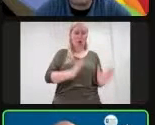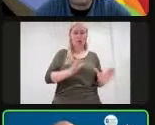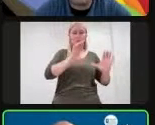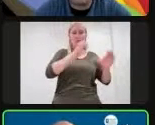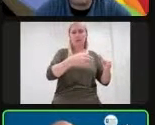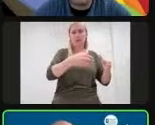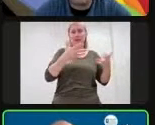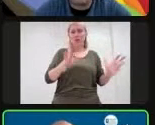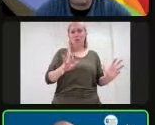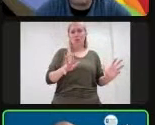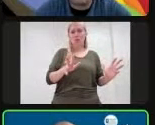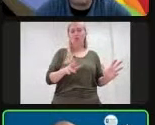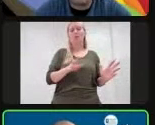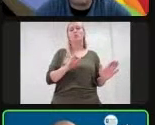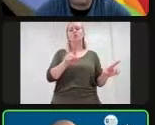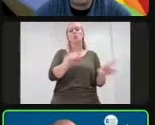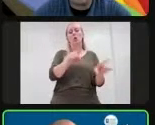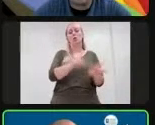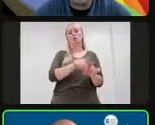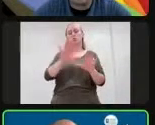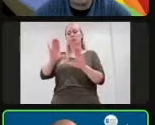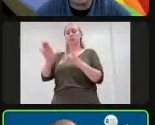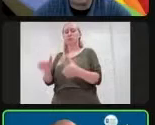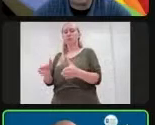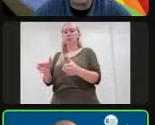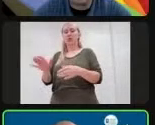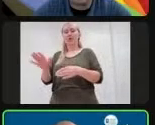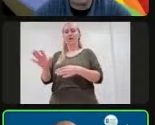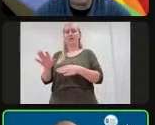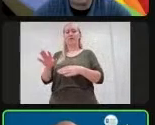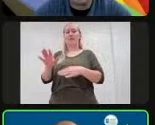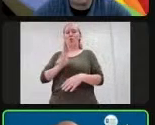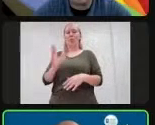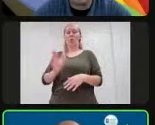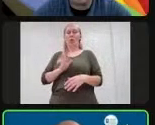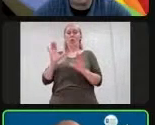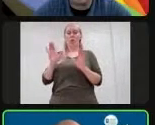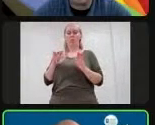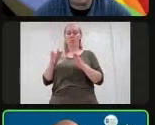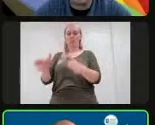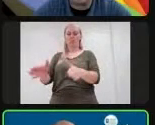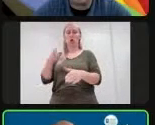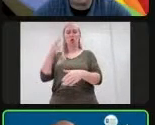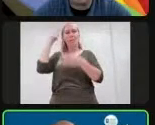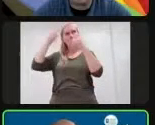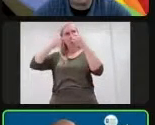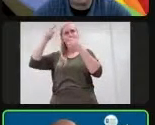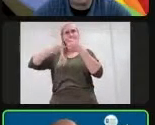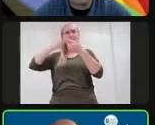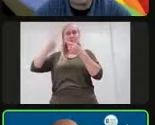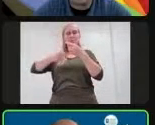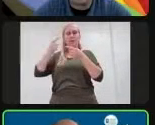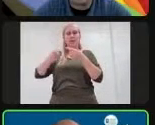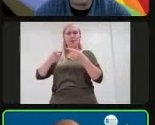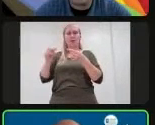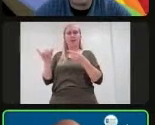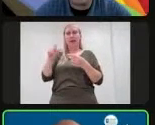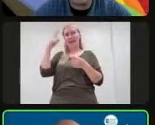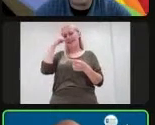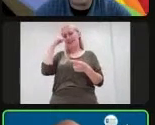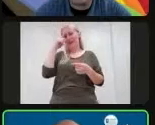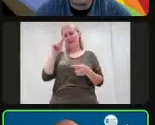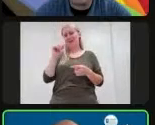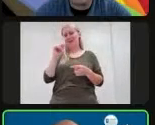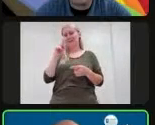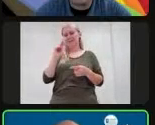But you also work in this formative channel where you're processing things. You're acting kind of like a think tank for the